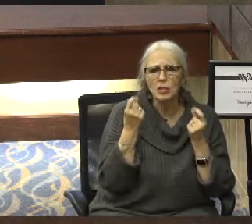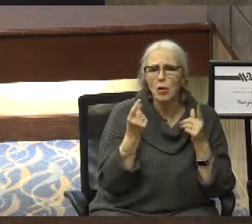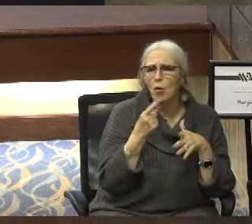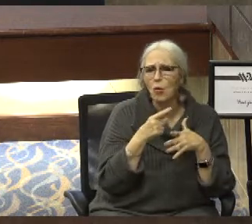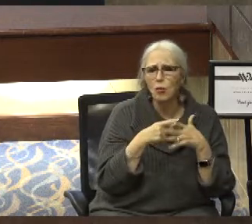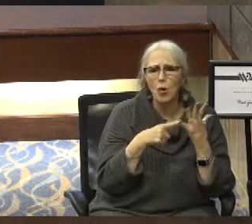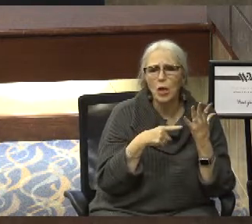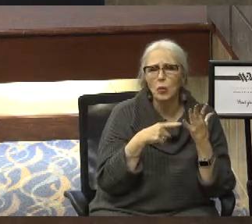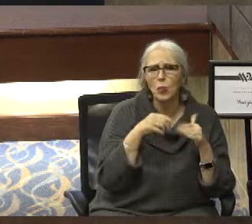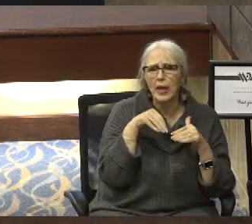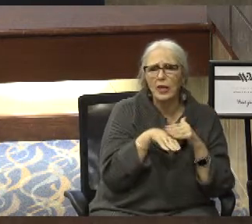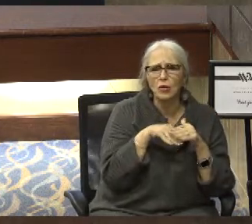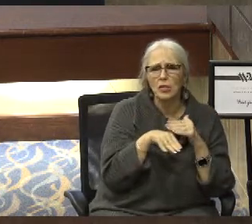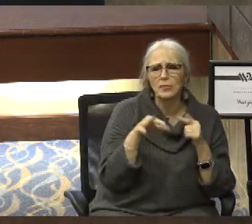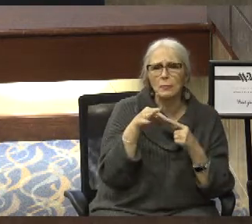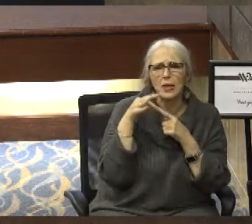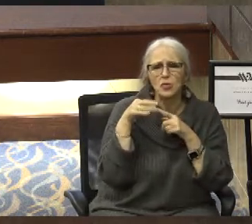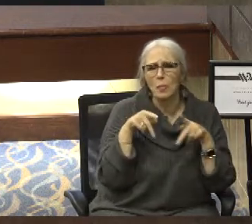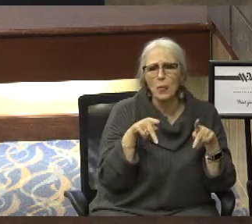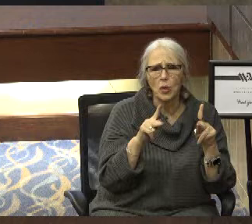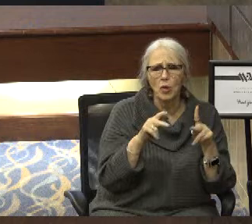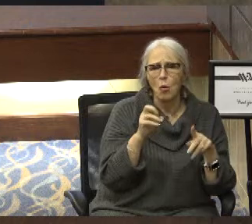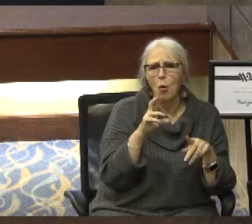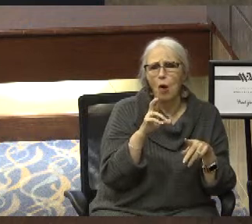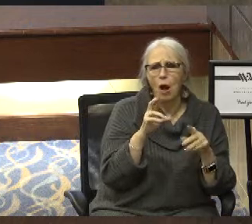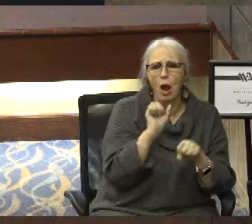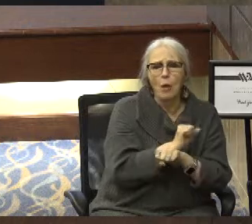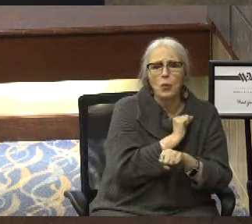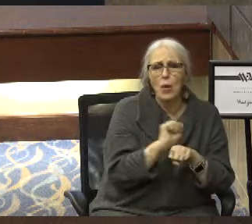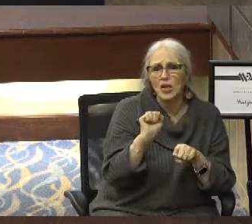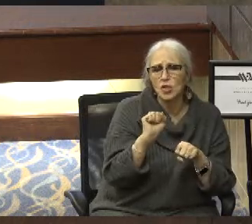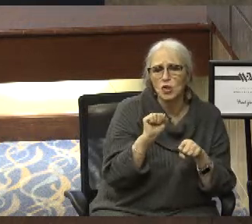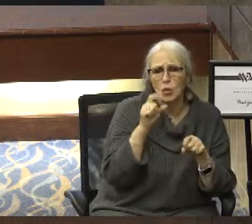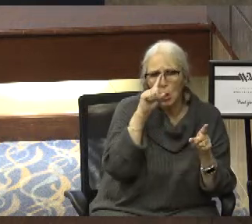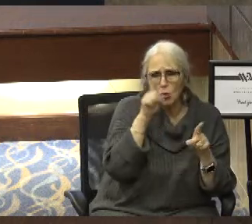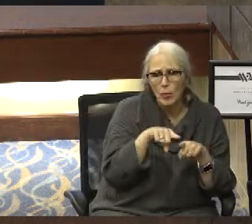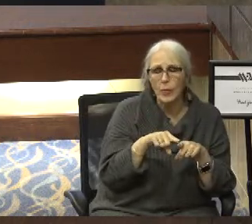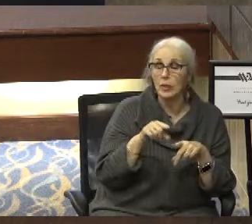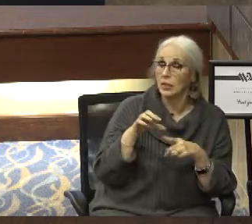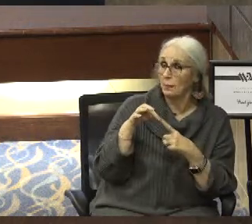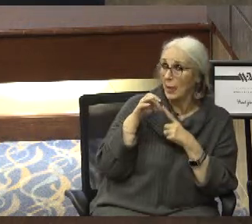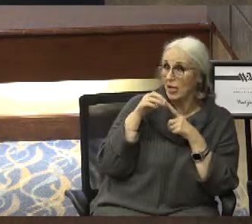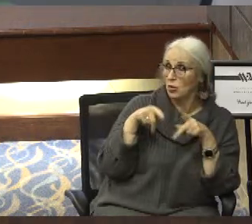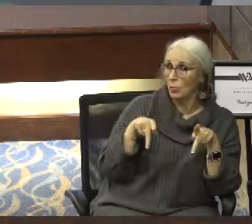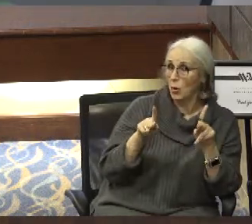the special permit and what do we put into the operation agreement? I think for the special permit,